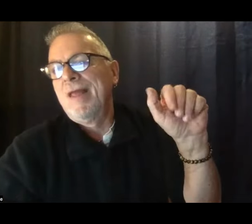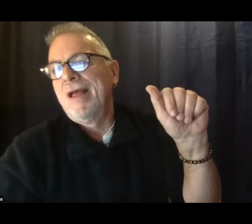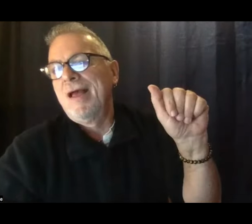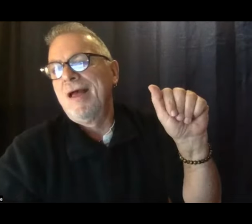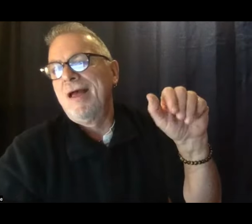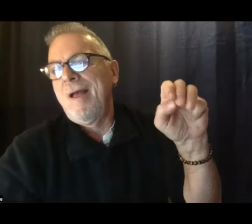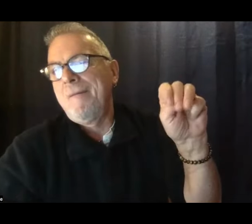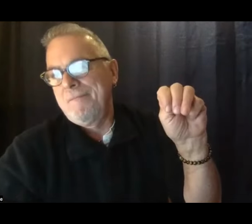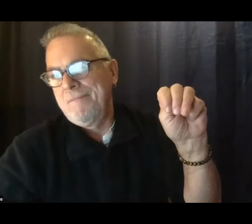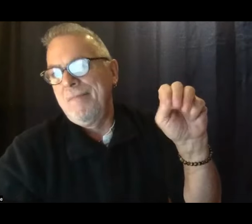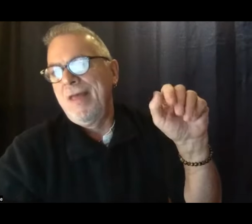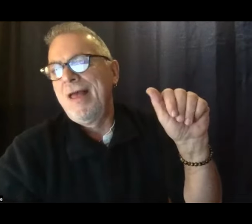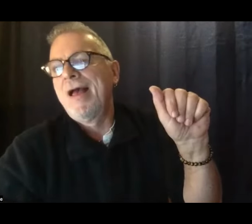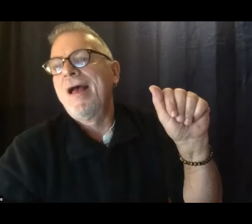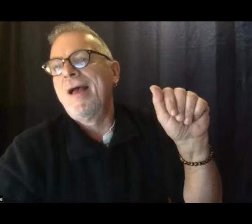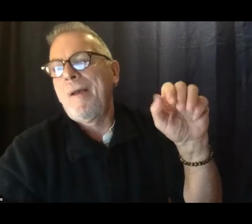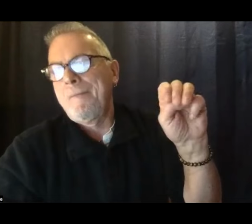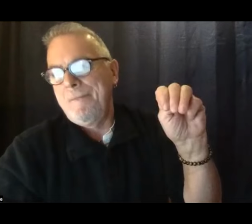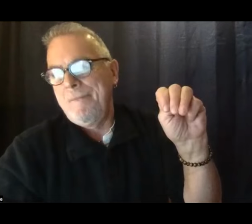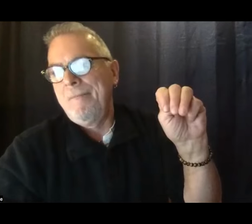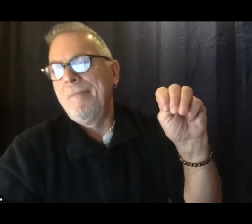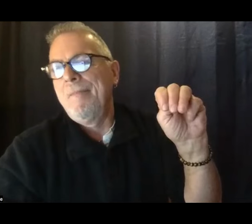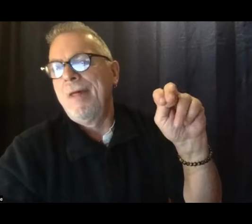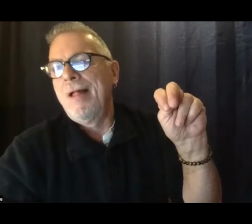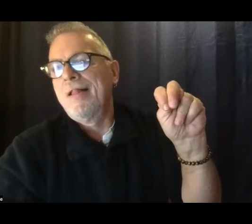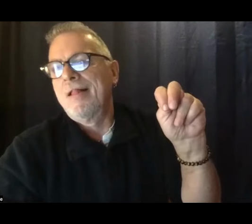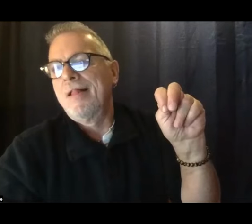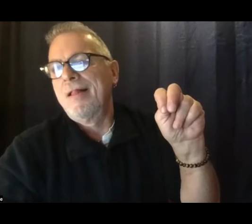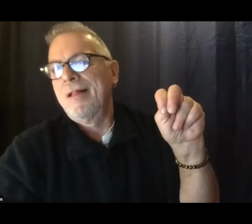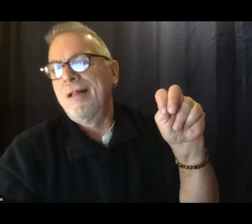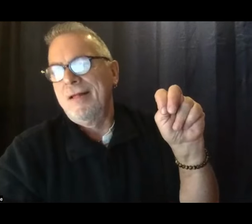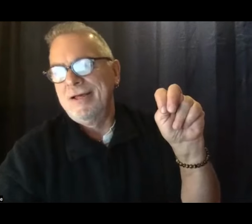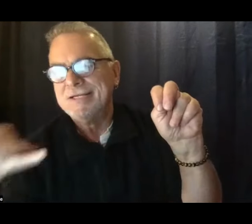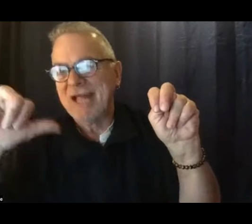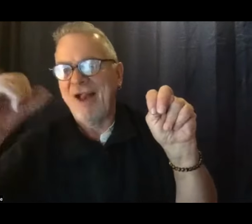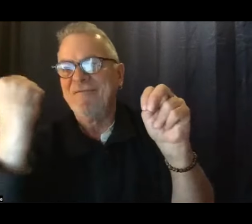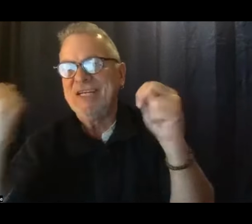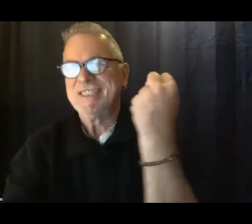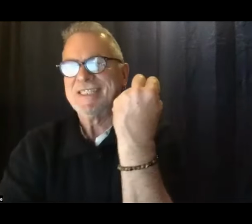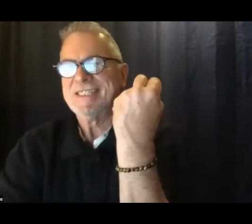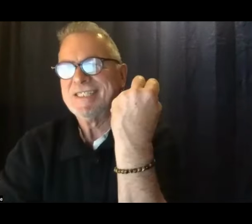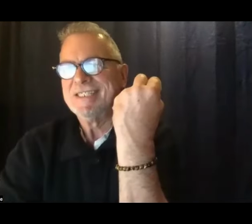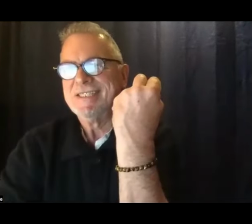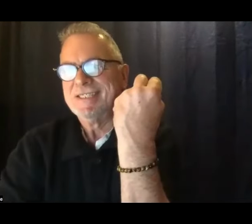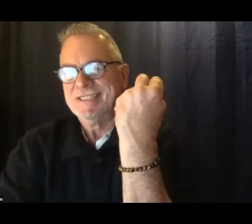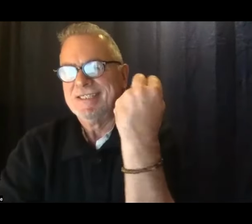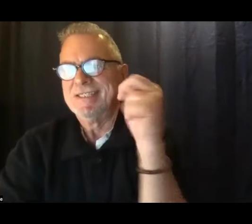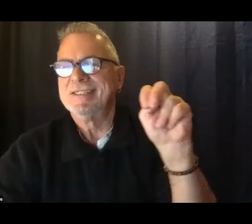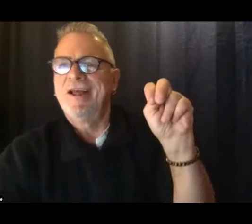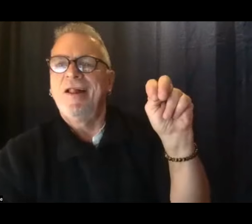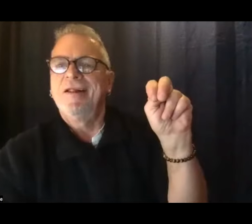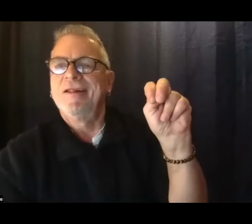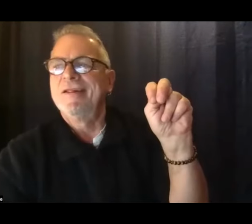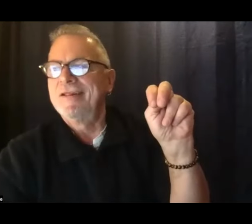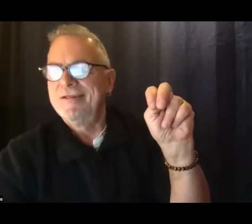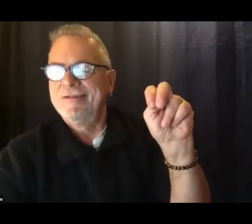forefinger, middle finger, and ring with the thumb underneath it. So M, A. Then the N. Still a fist shape,